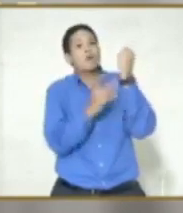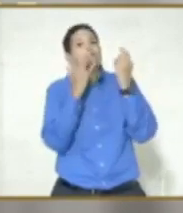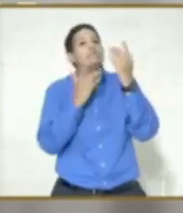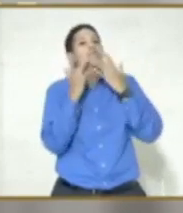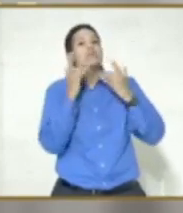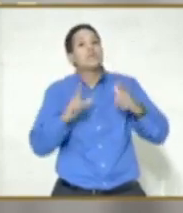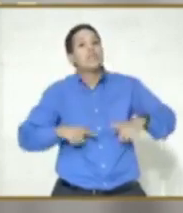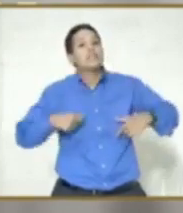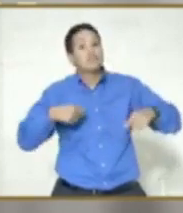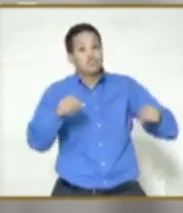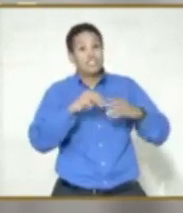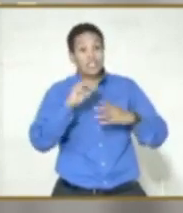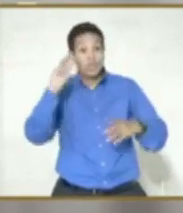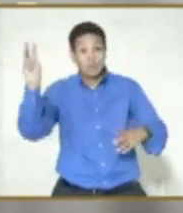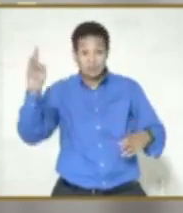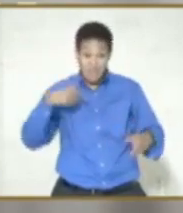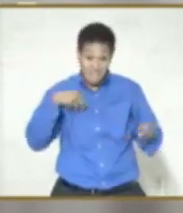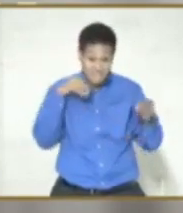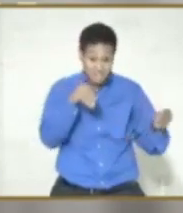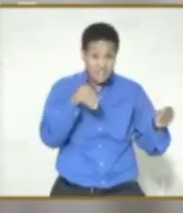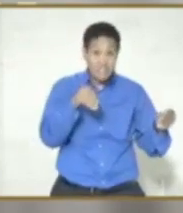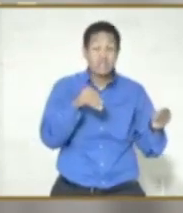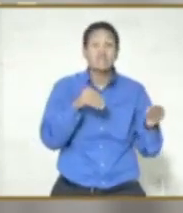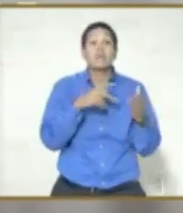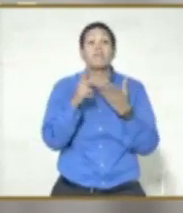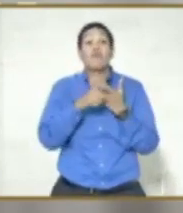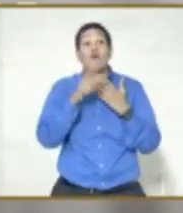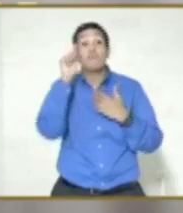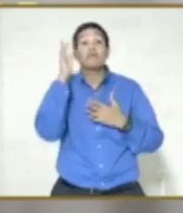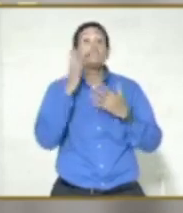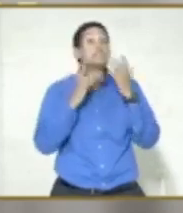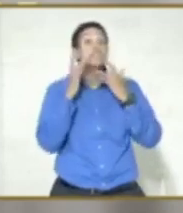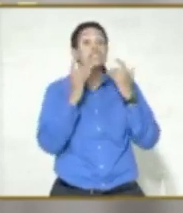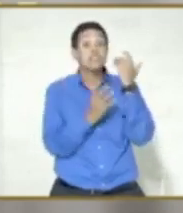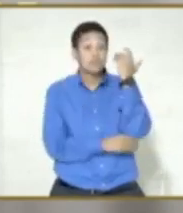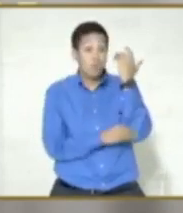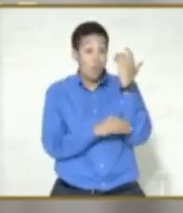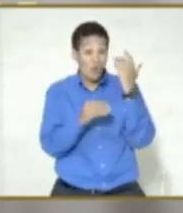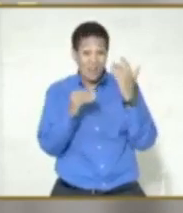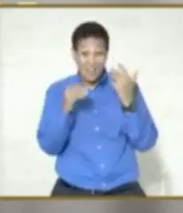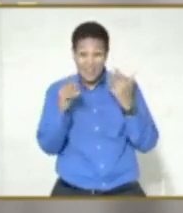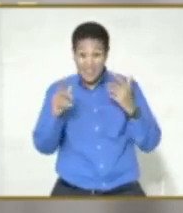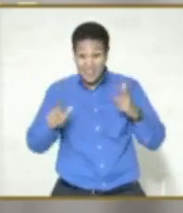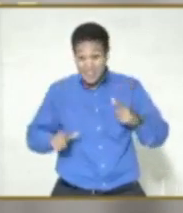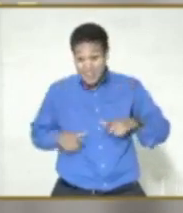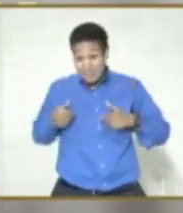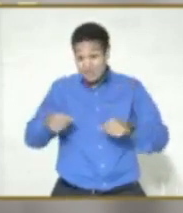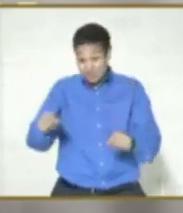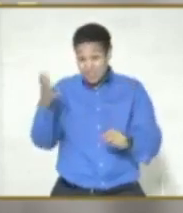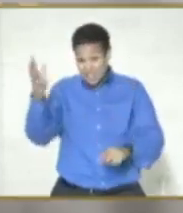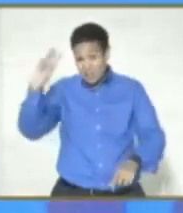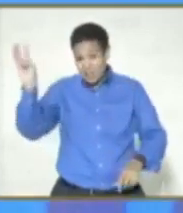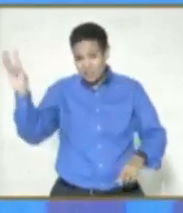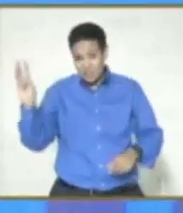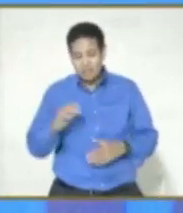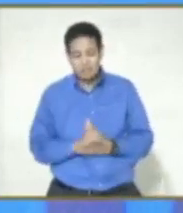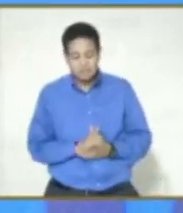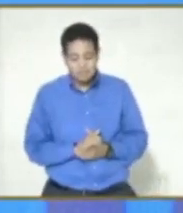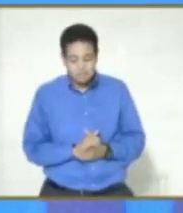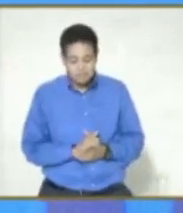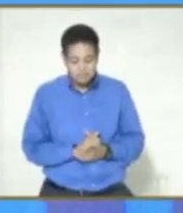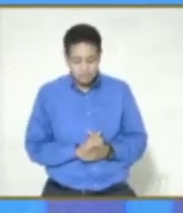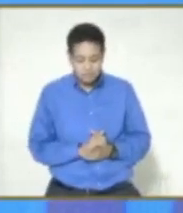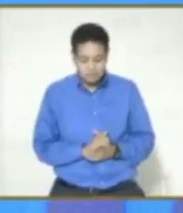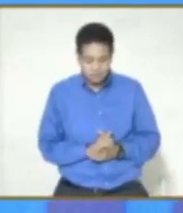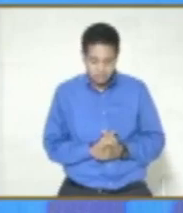Westmoreland? Is there a feeding program for the poor and homeless on the streets of Westmoreland? Well, let me say